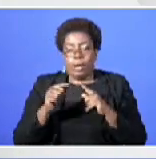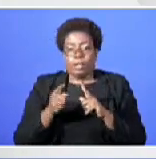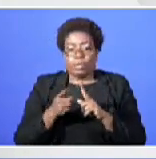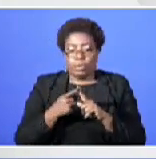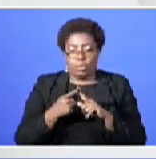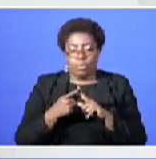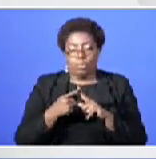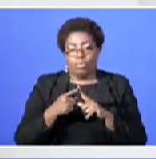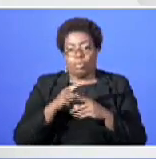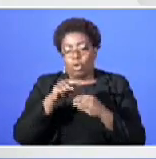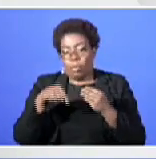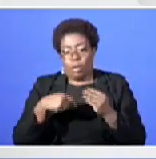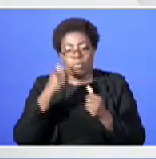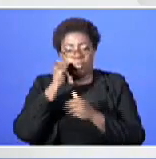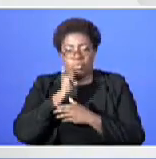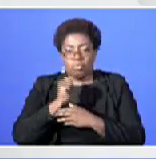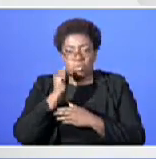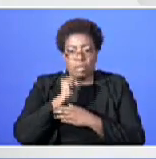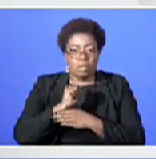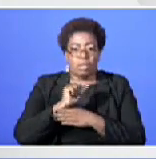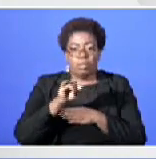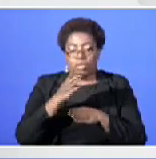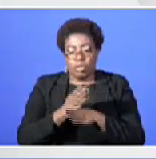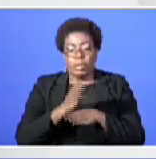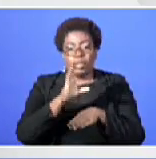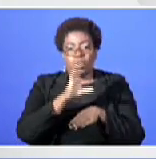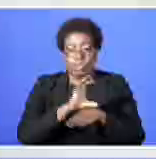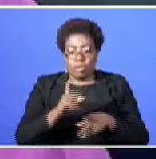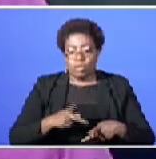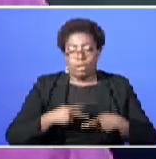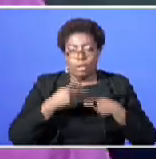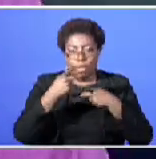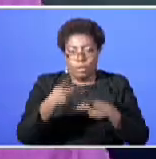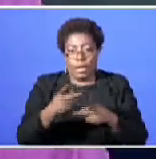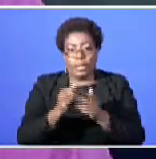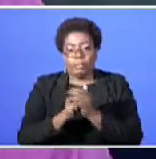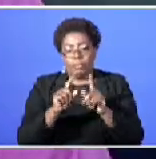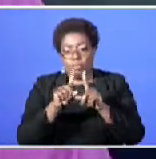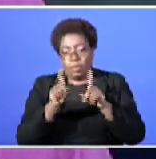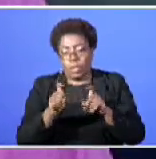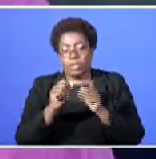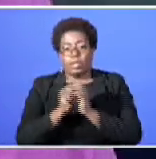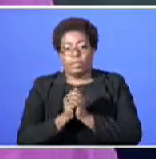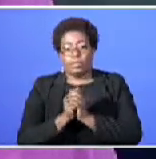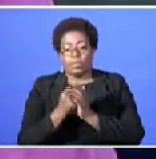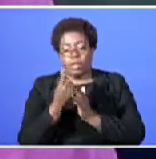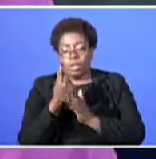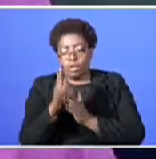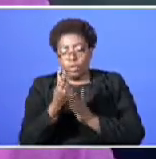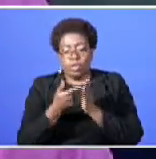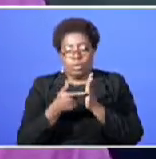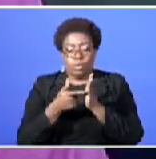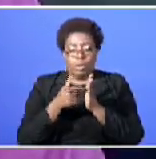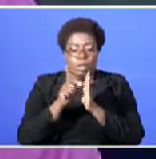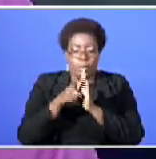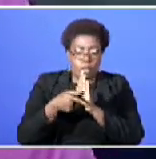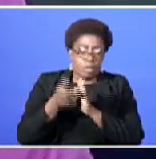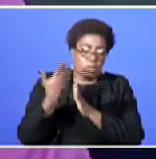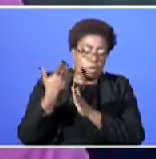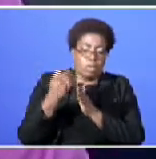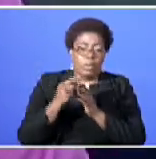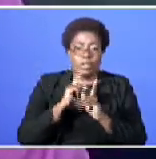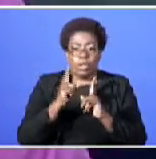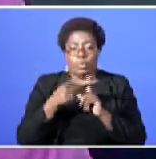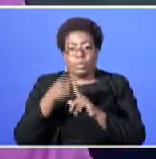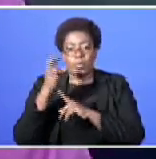go about the day-to-day function that the church provides to community. Well, just a few minutes ago, I spoke to Mr. Keith